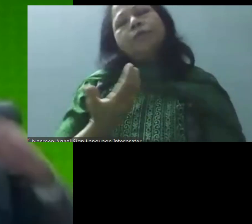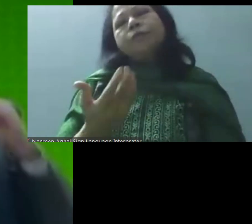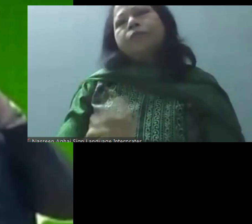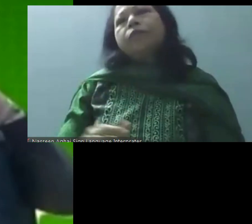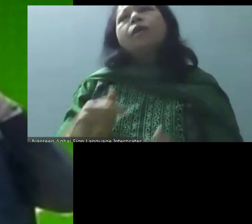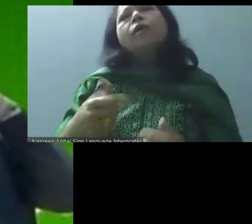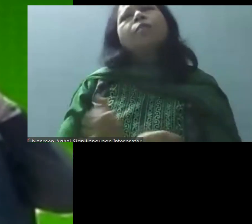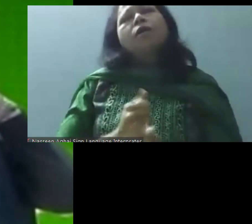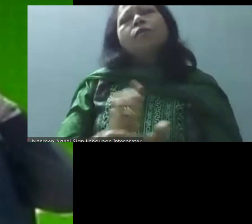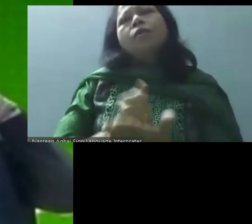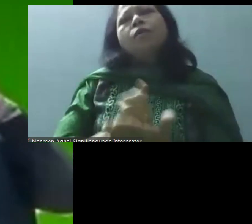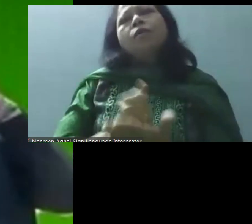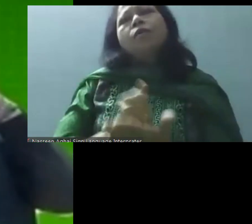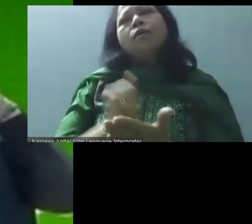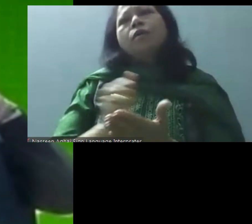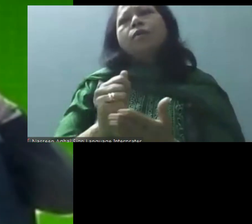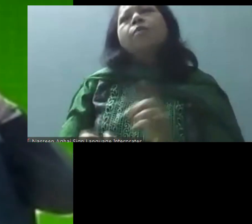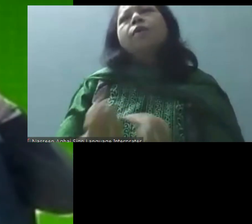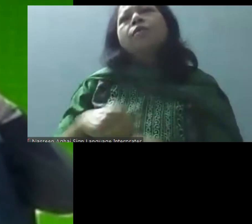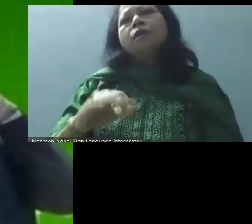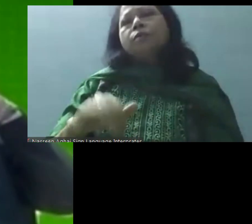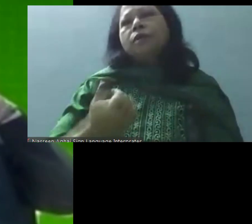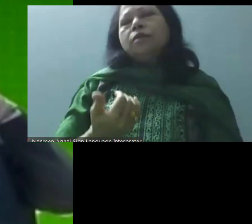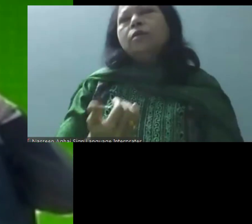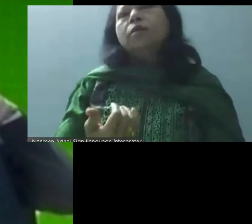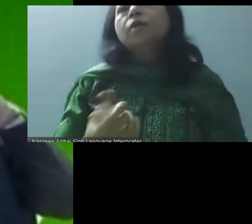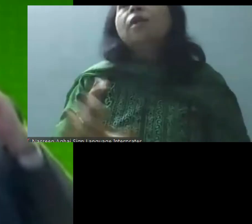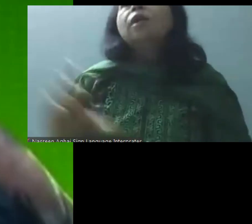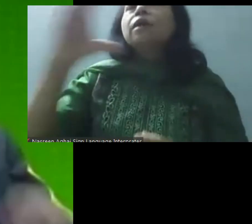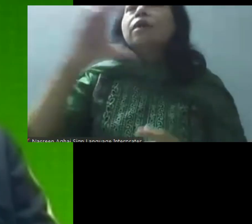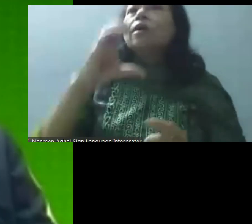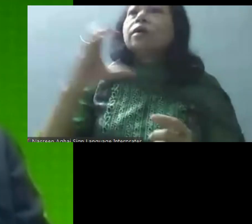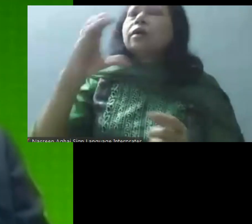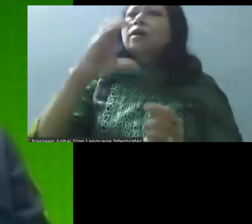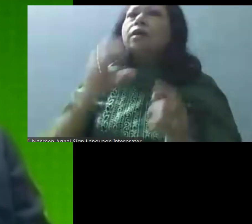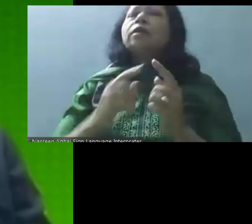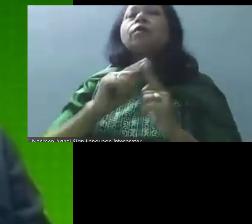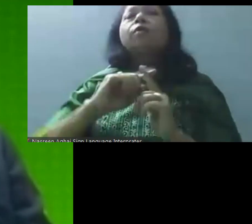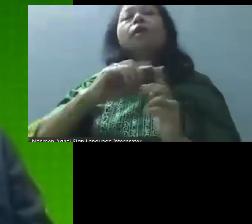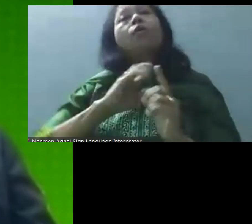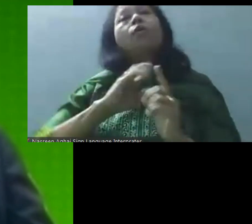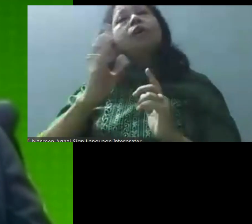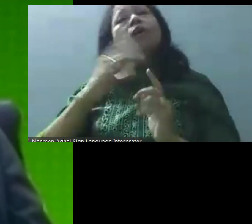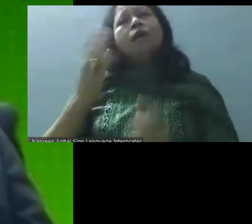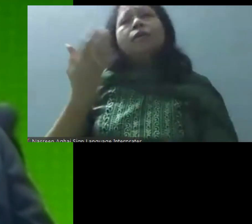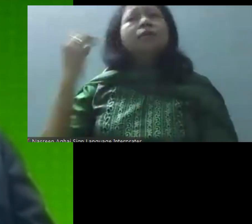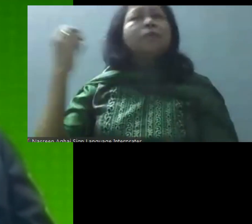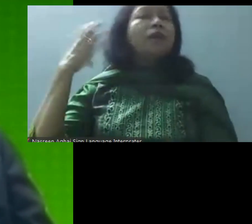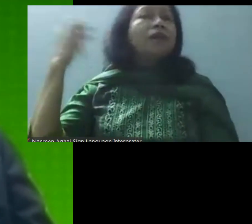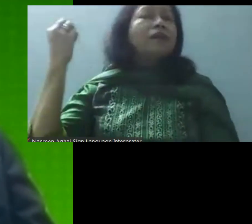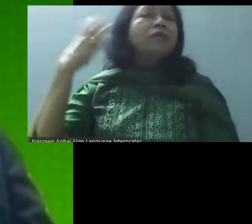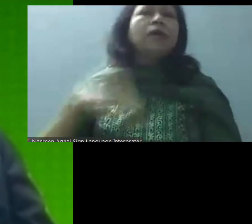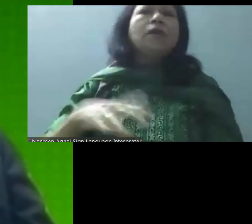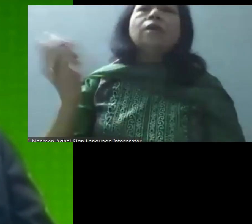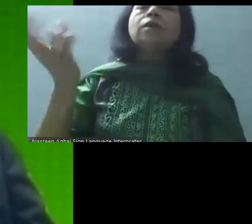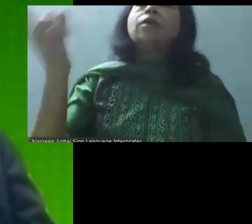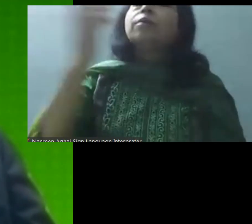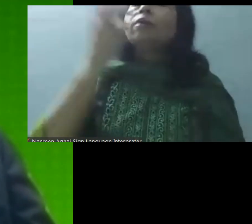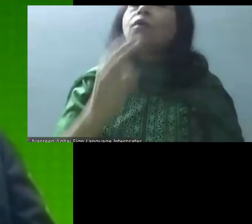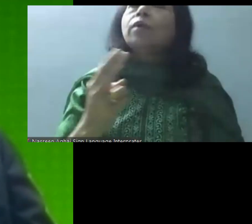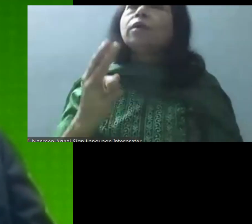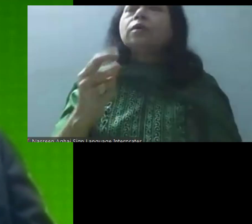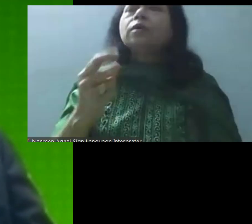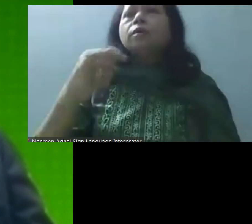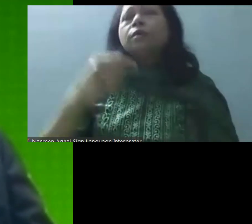to transform their classroom teaching to the online teaching. Another issue was related to the